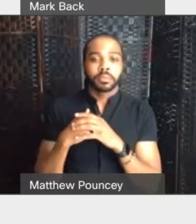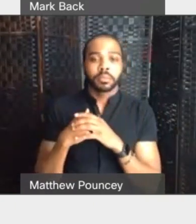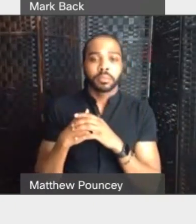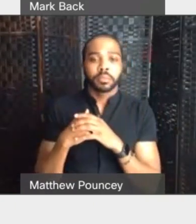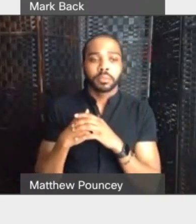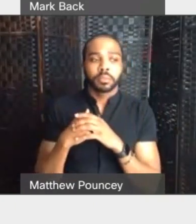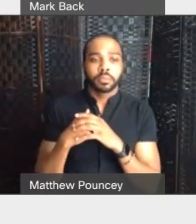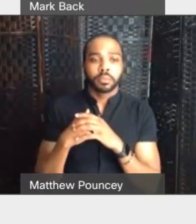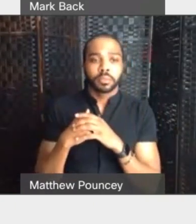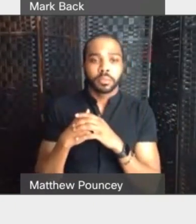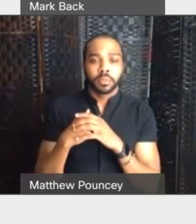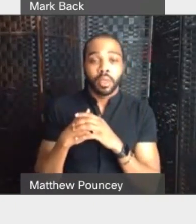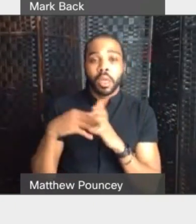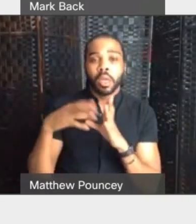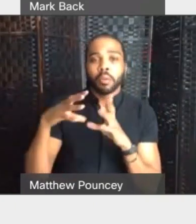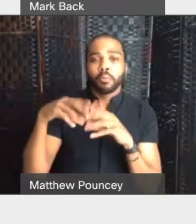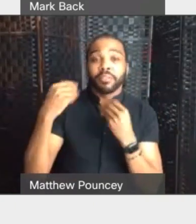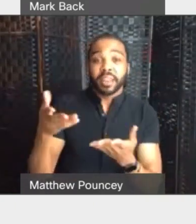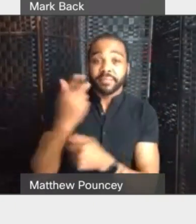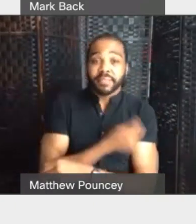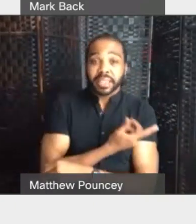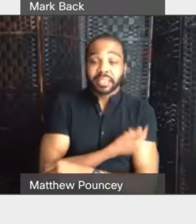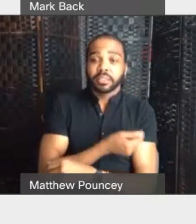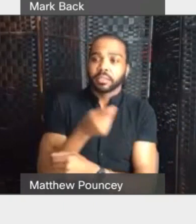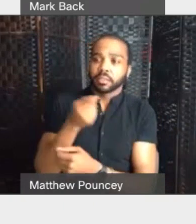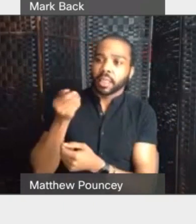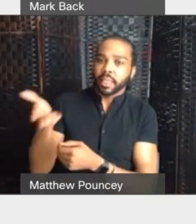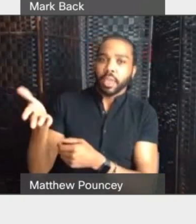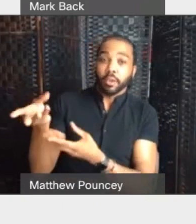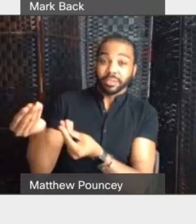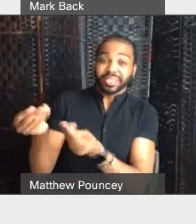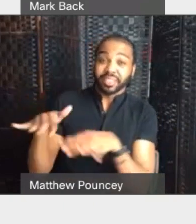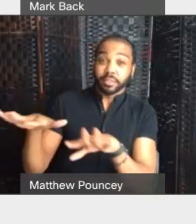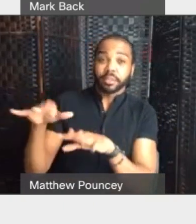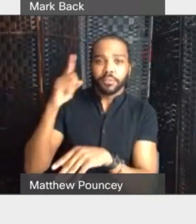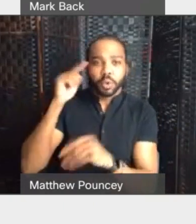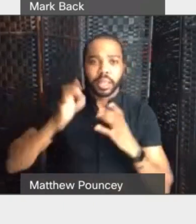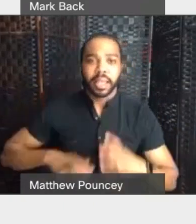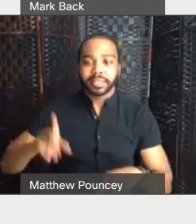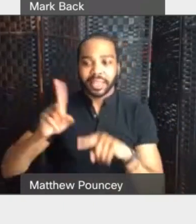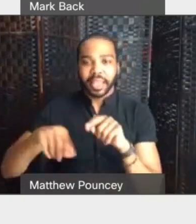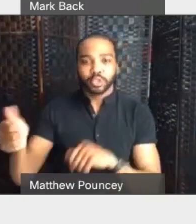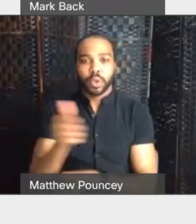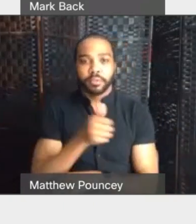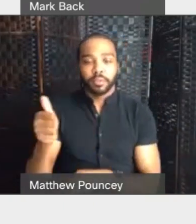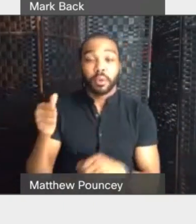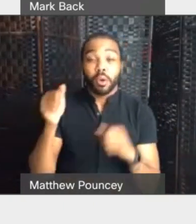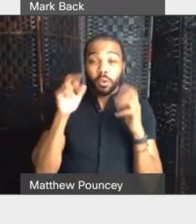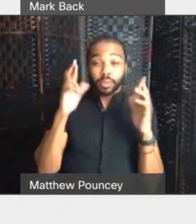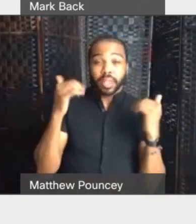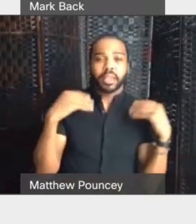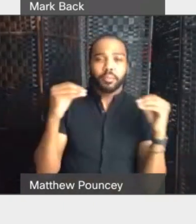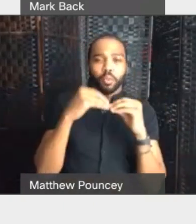providing vaccines on site to people who cannot travel to a location. And I hope to have more on that